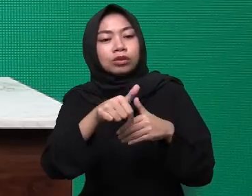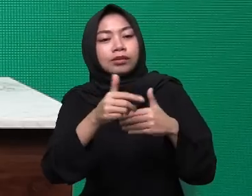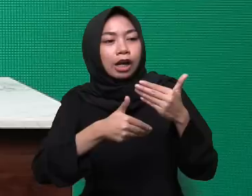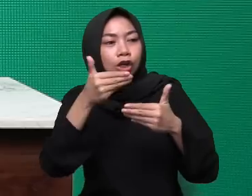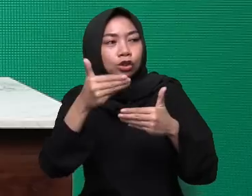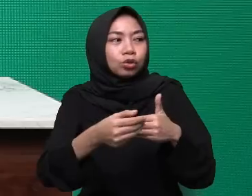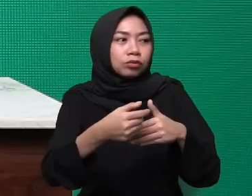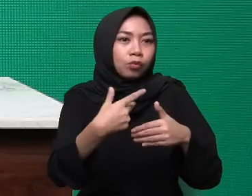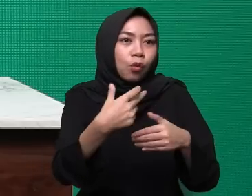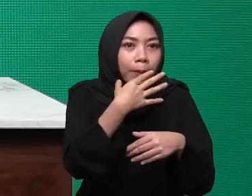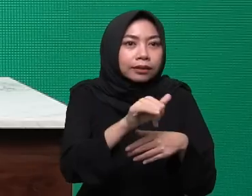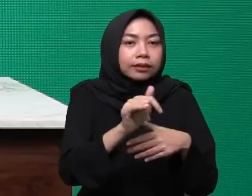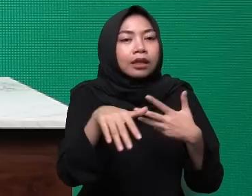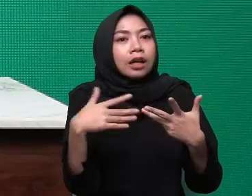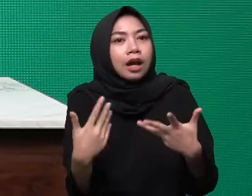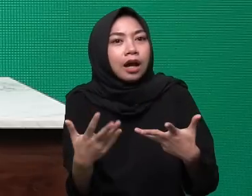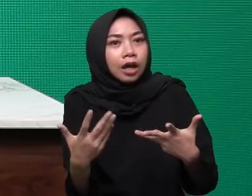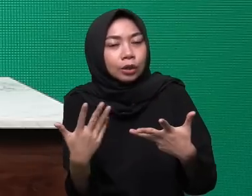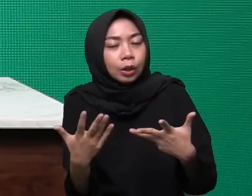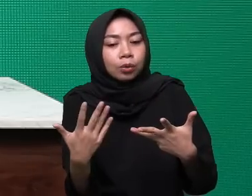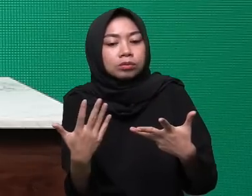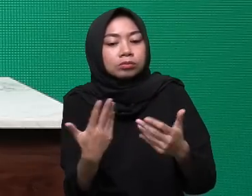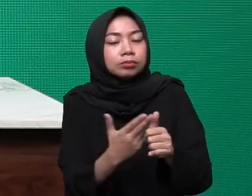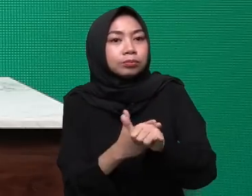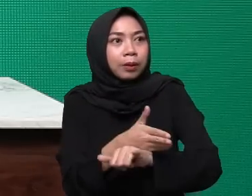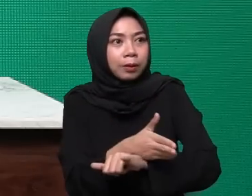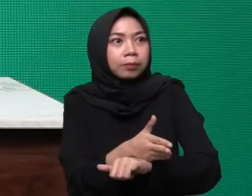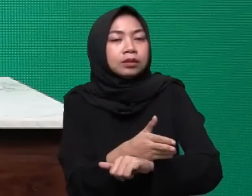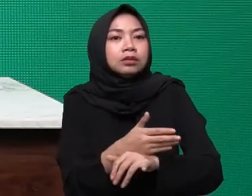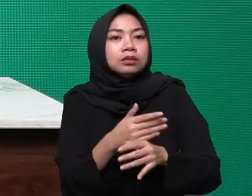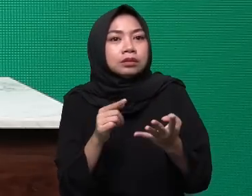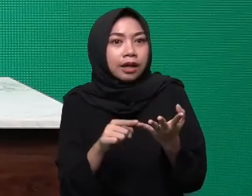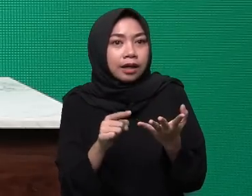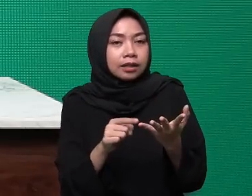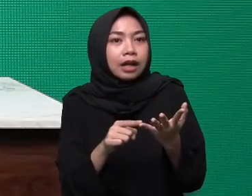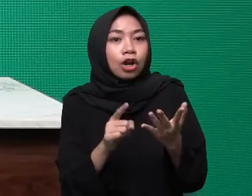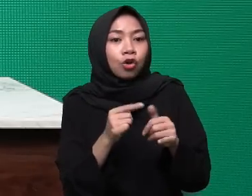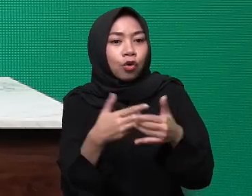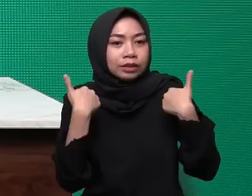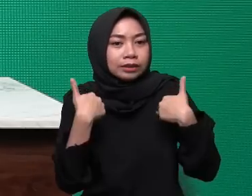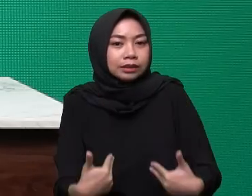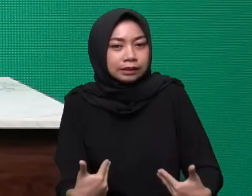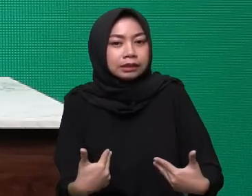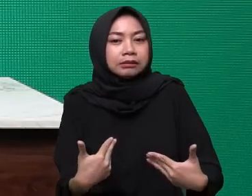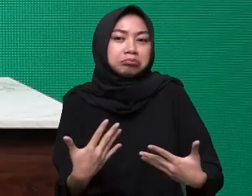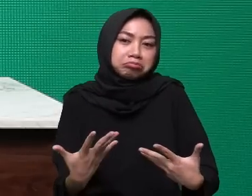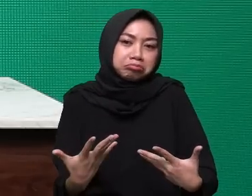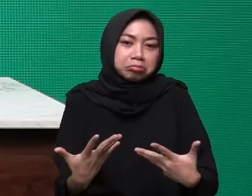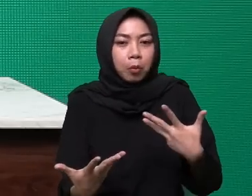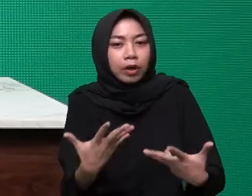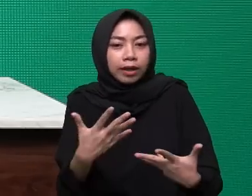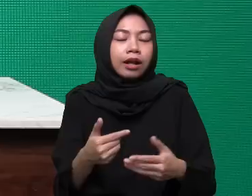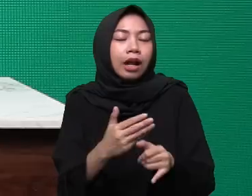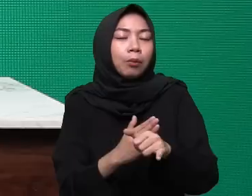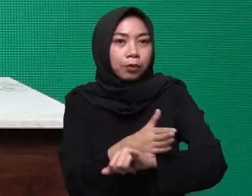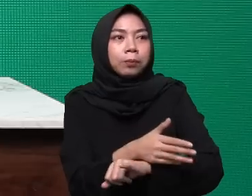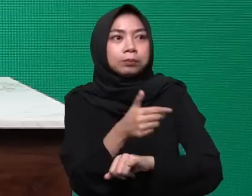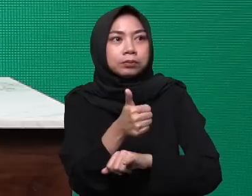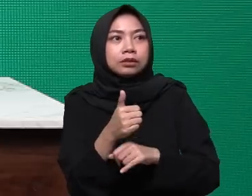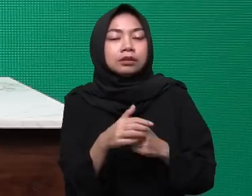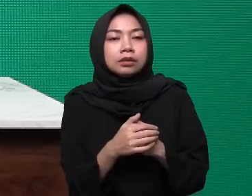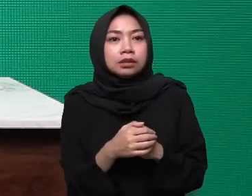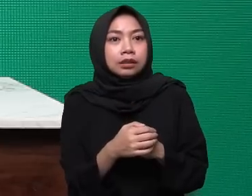livestock will be tested first, and if they pass the condition, the animal can be slaughtered. Furthermore, to slow down